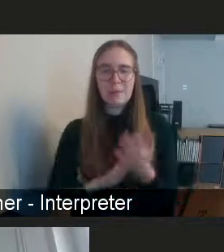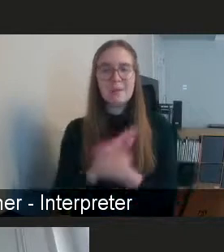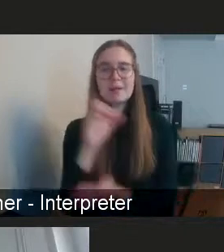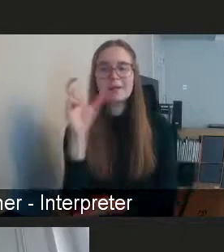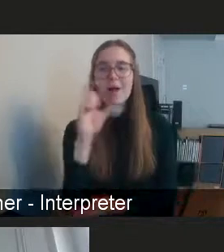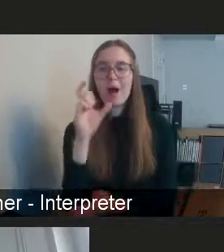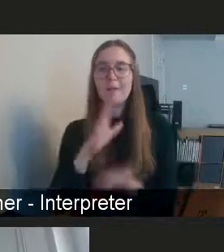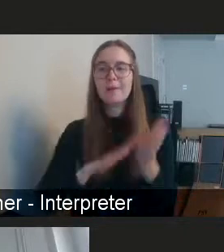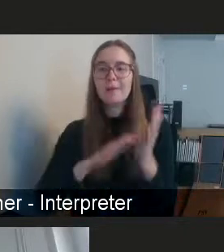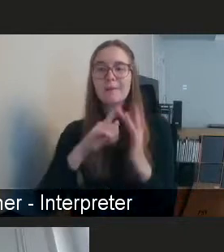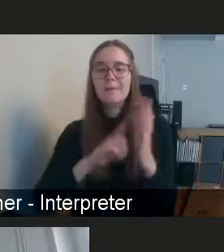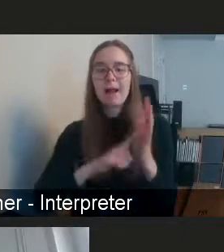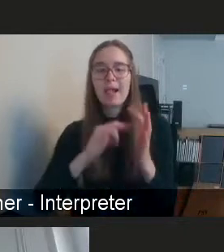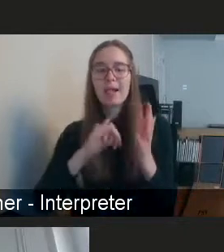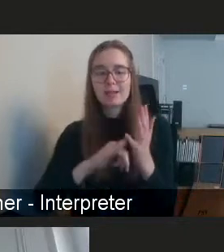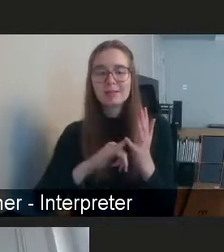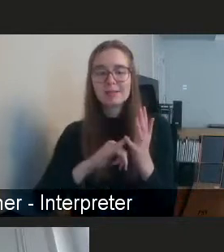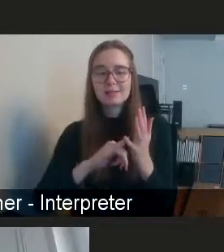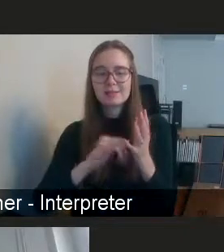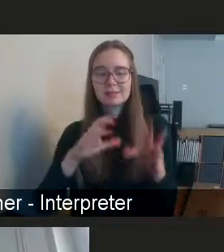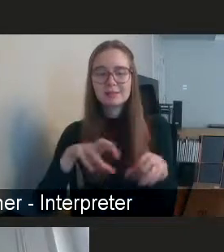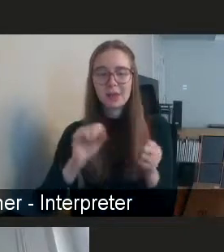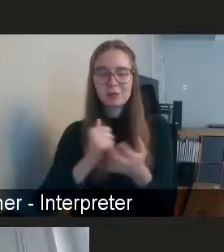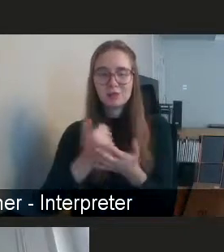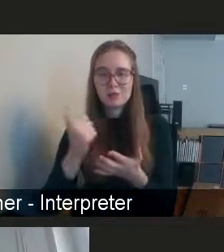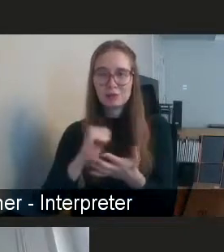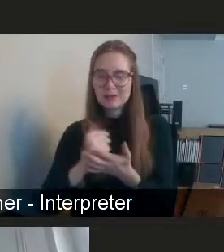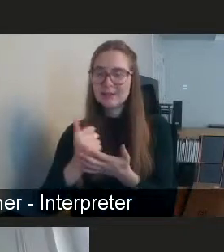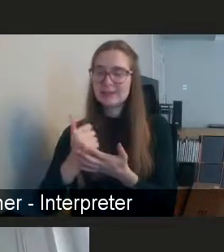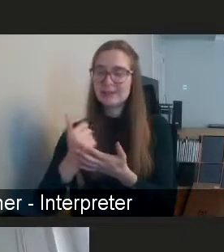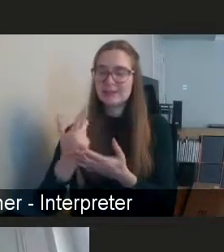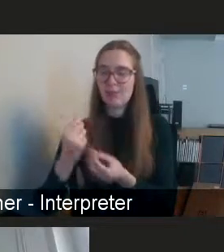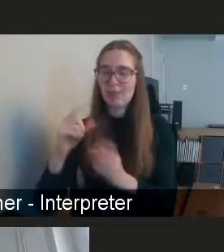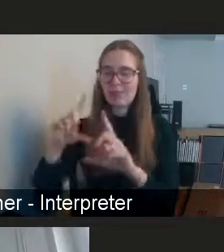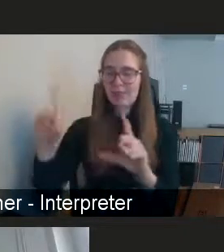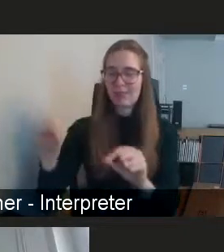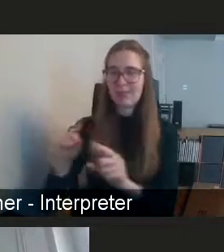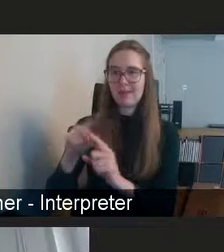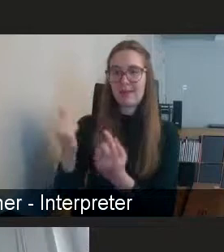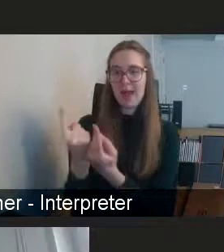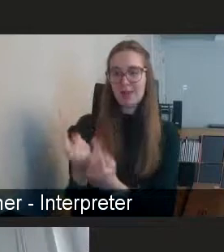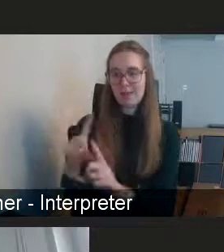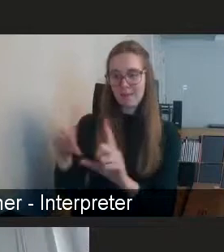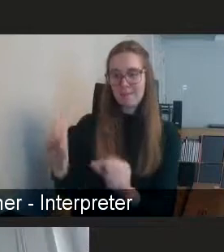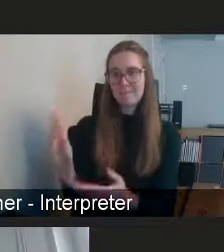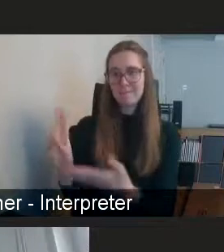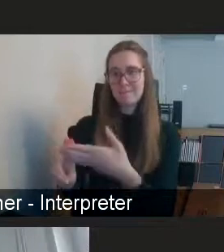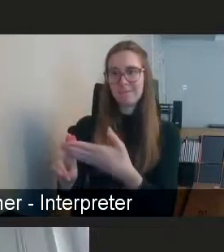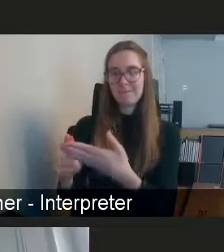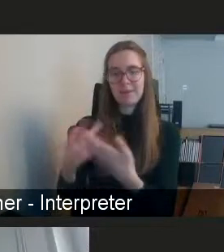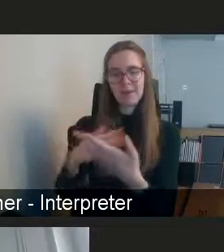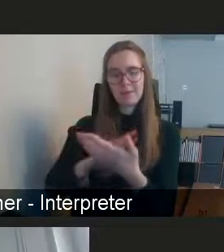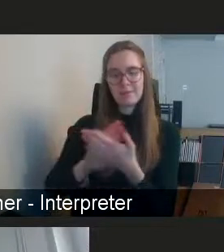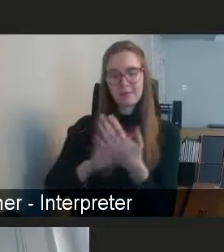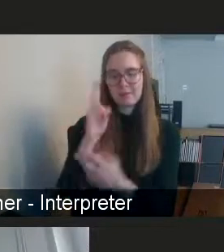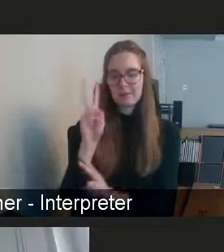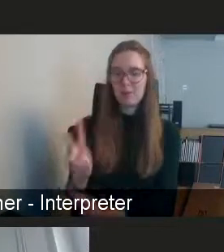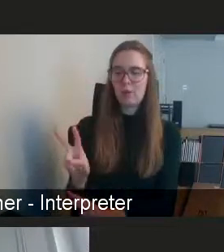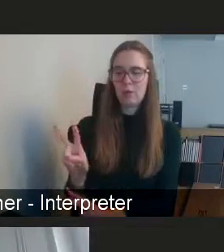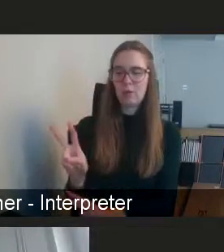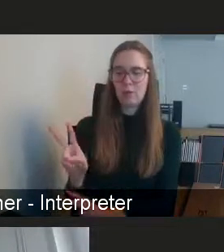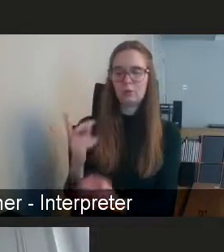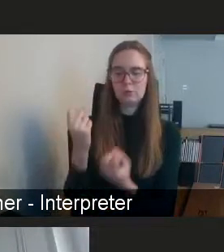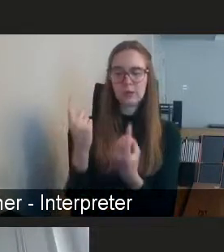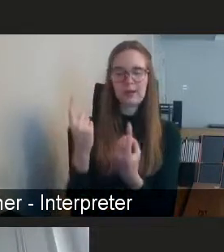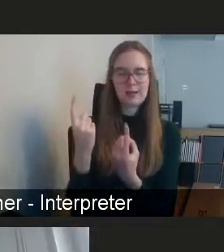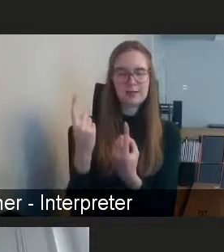it starts to be printed onto the items, whether it's the food item or the clothing, then people will start to realizing, like we are looking